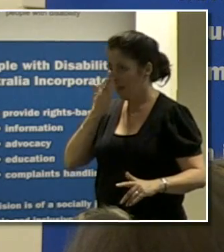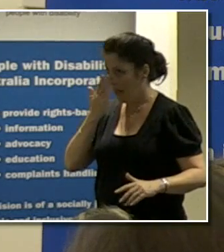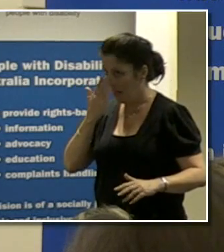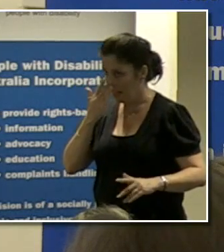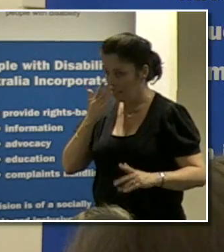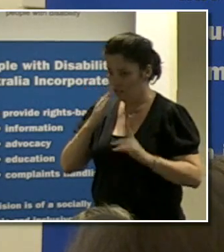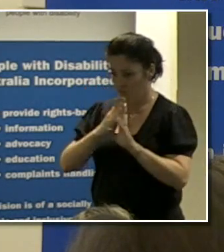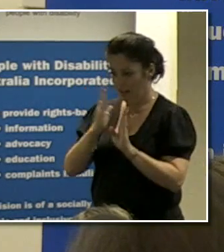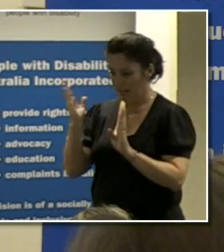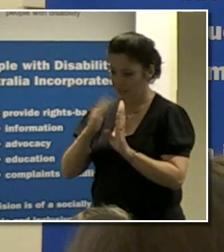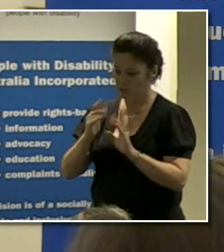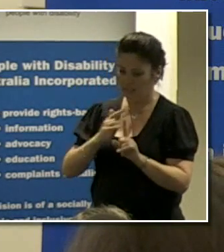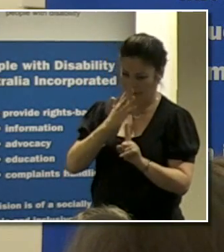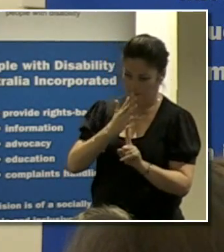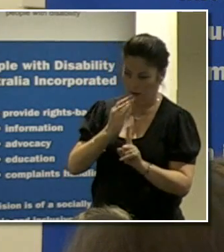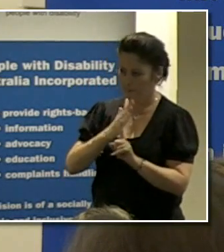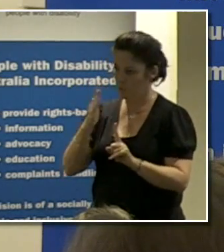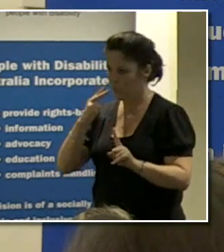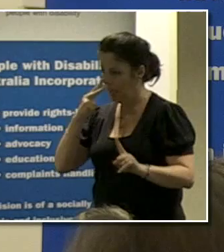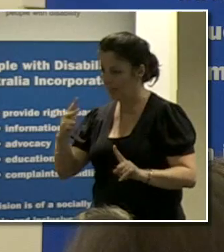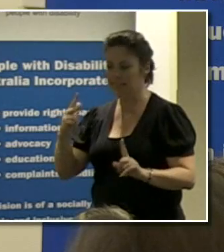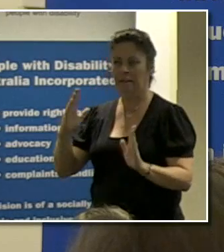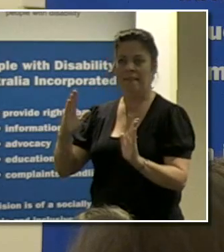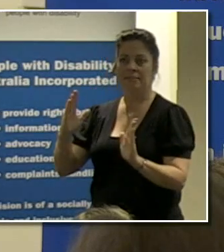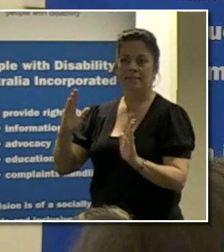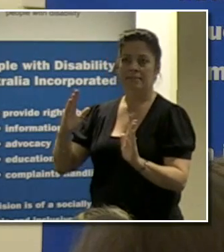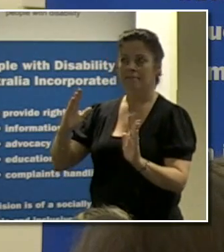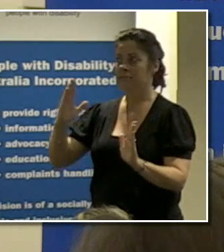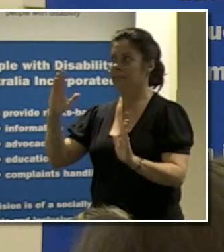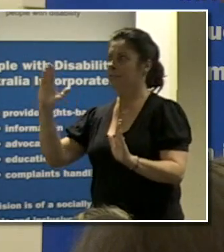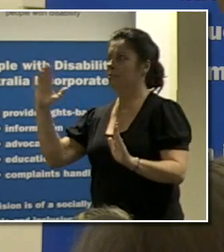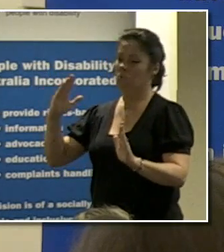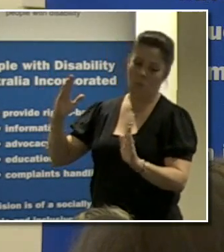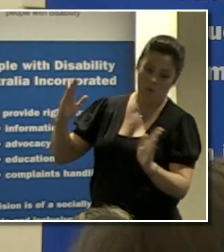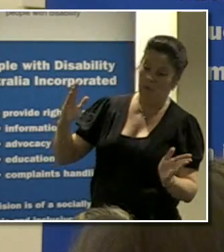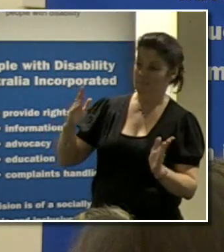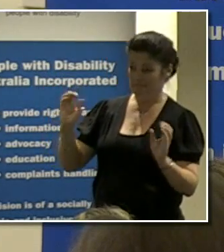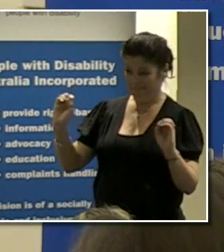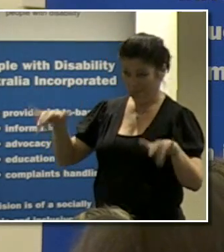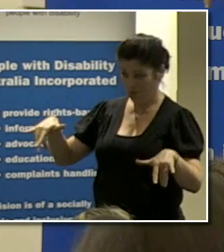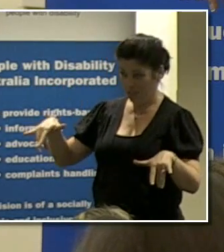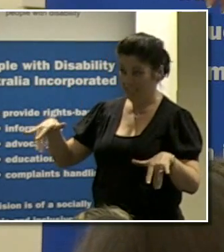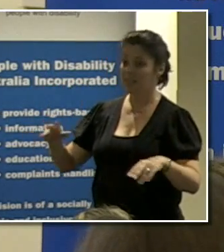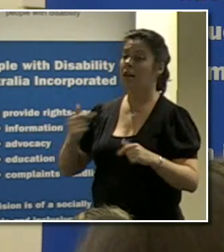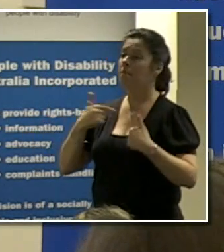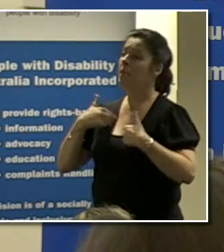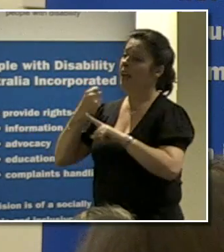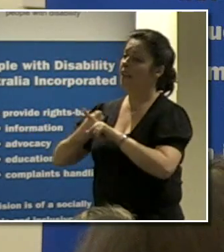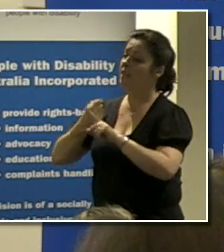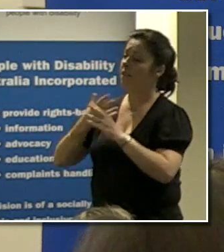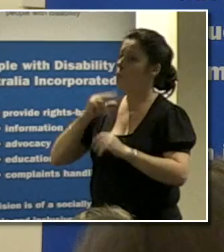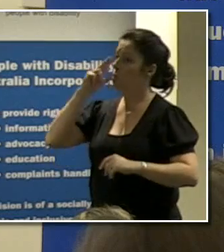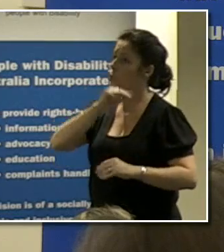5 to 8. I guess my question is that as an advocate for youth with disabilities in